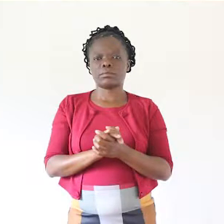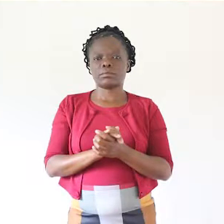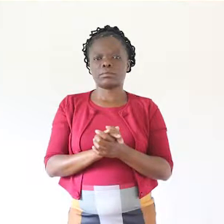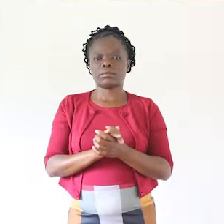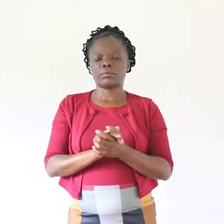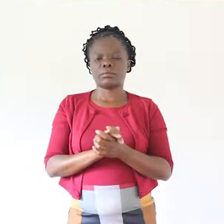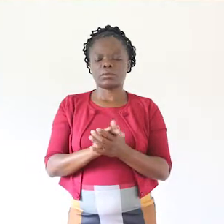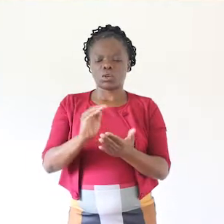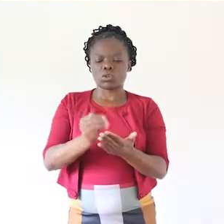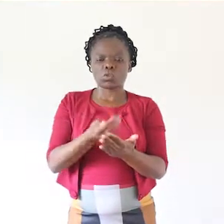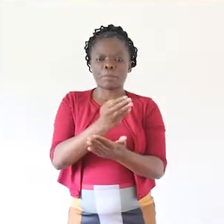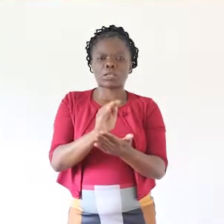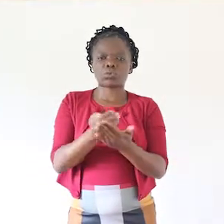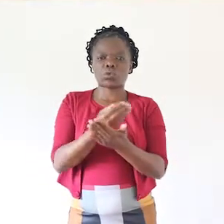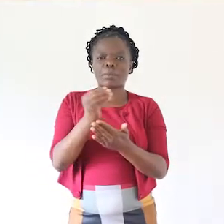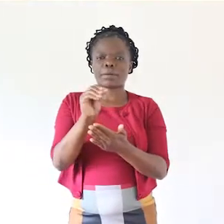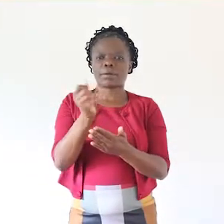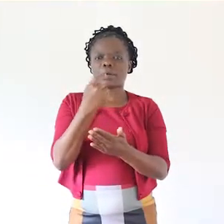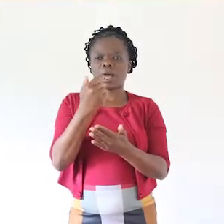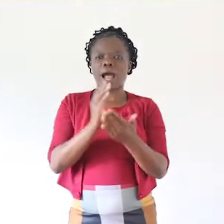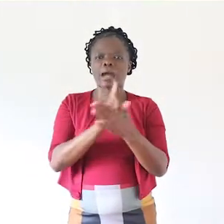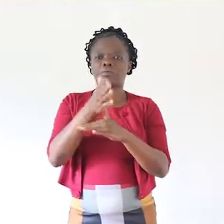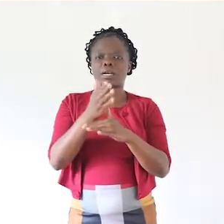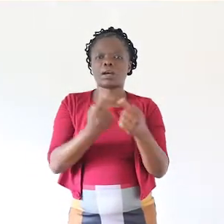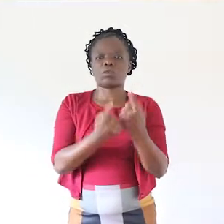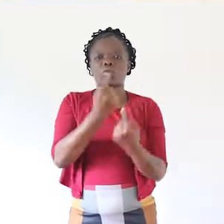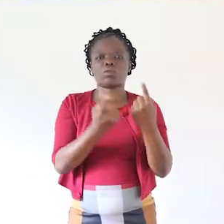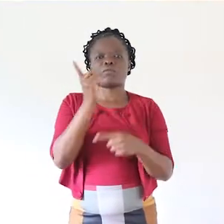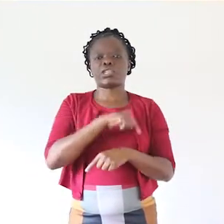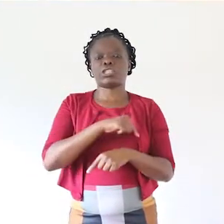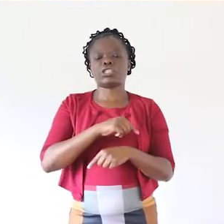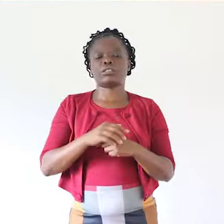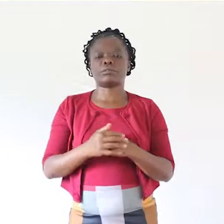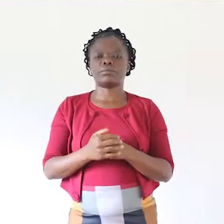after being cooked. After being cooked. Good.